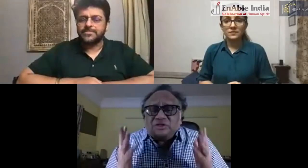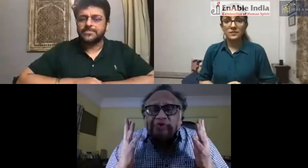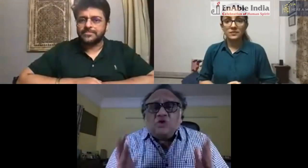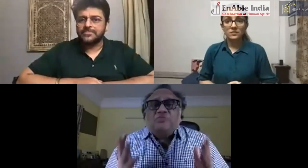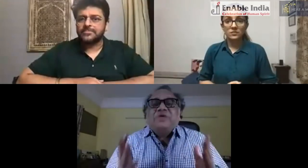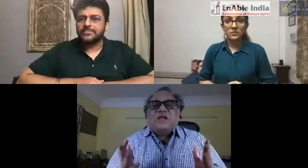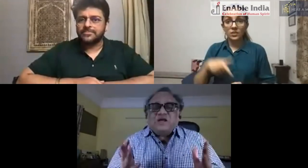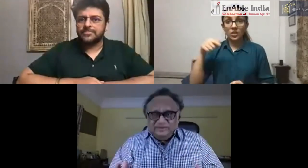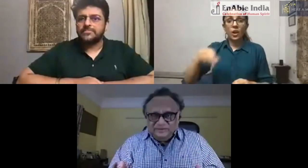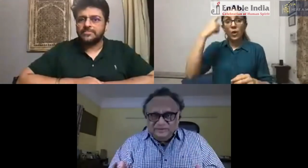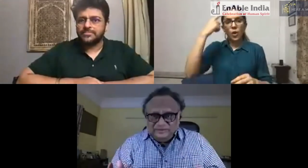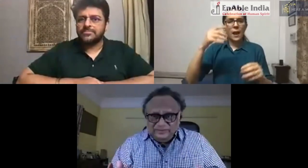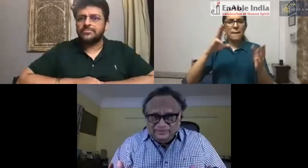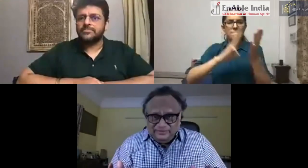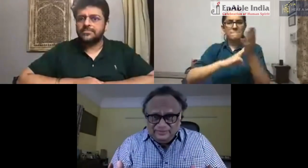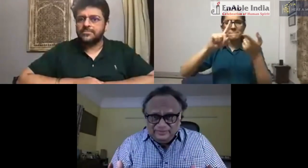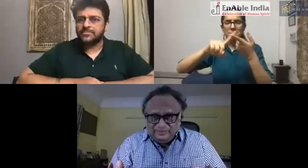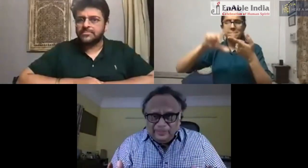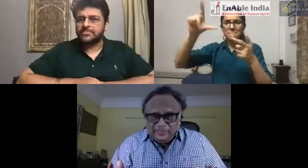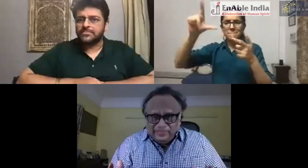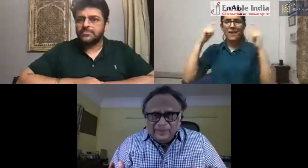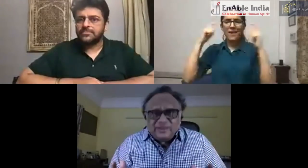there was Kumbh Mela,